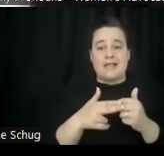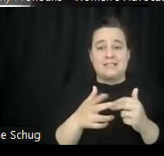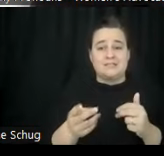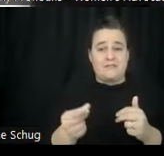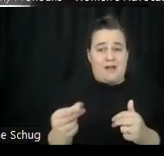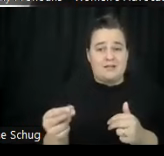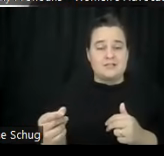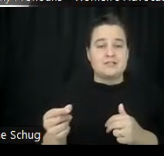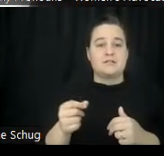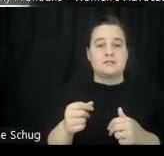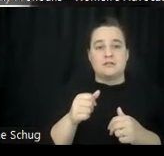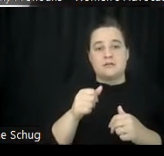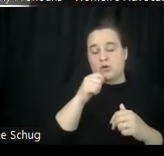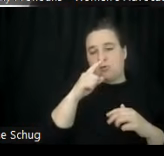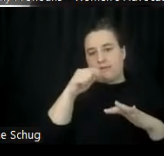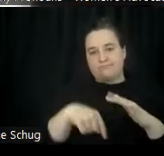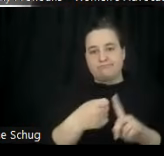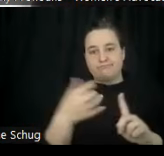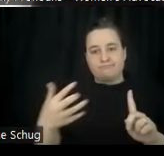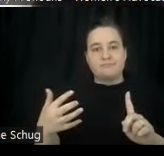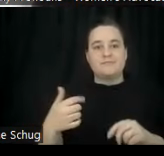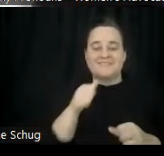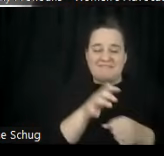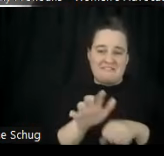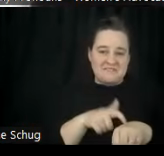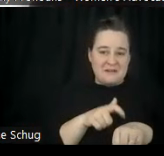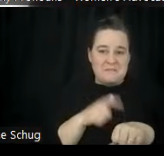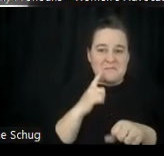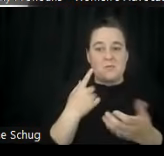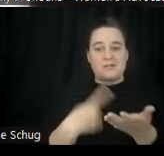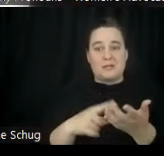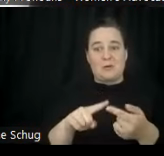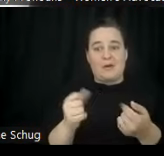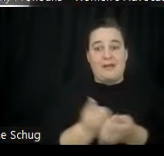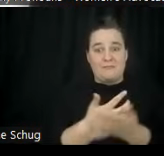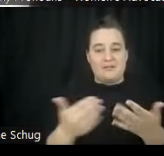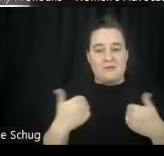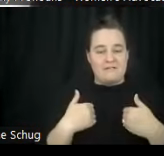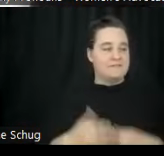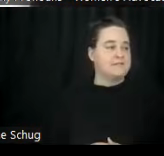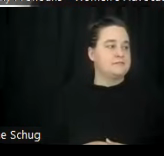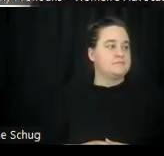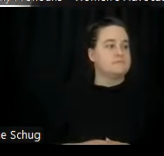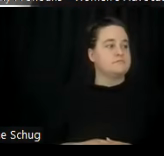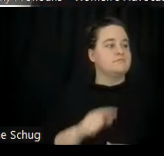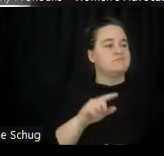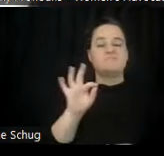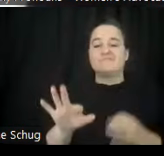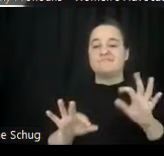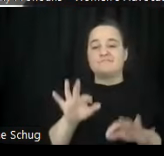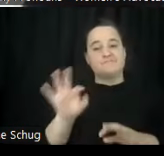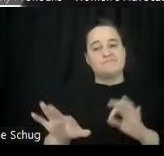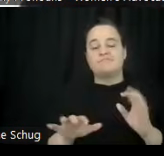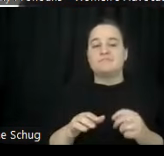dive in depth with them because we don't have enough time. We want to get to everything. But this is just some suggestions that we had in terms